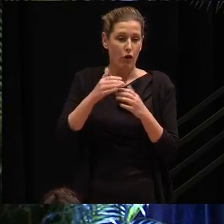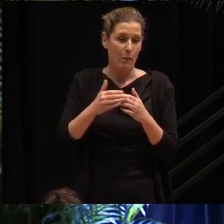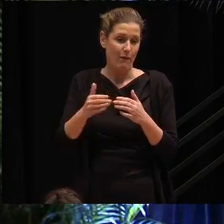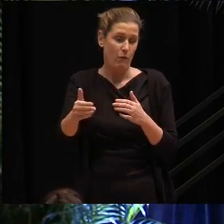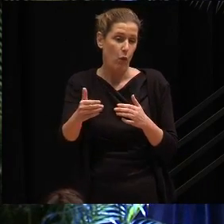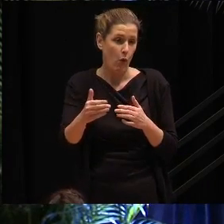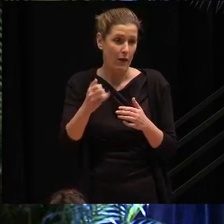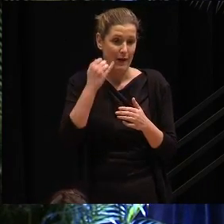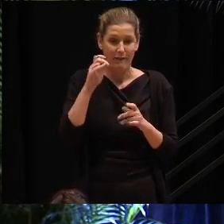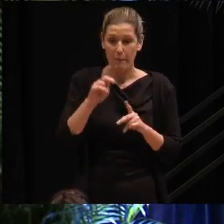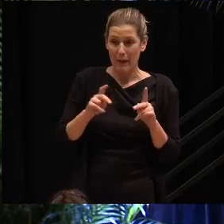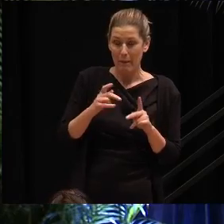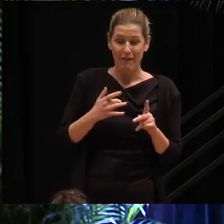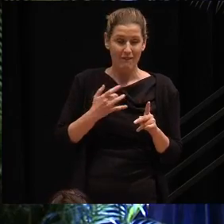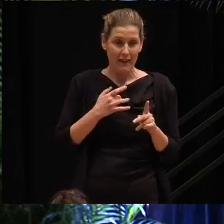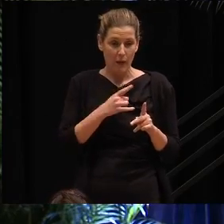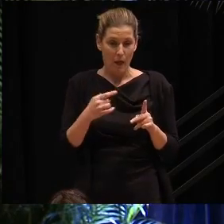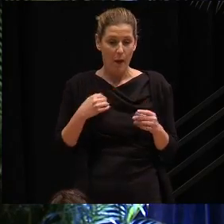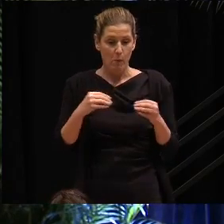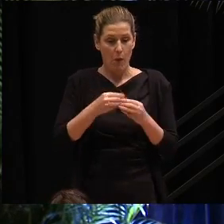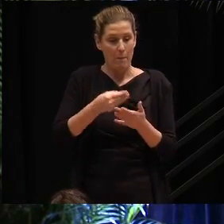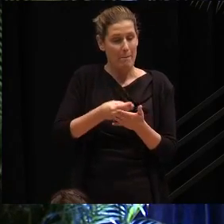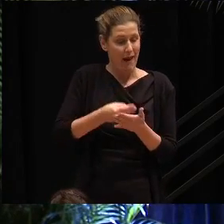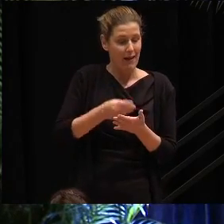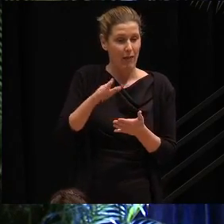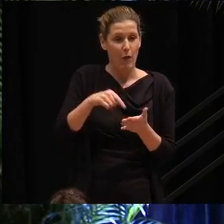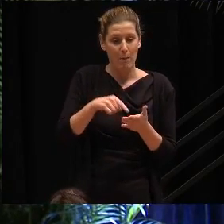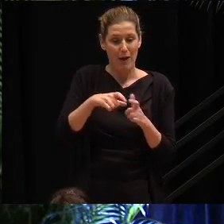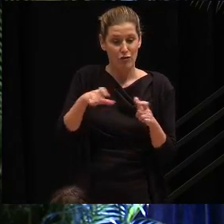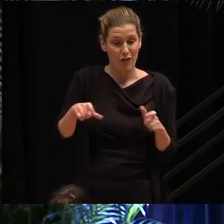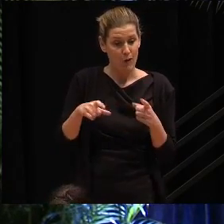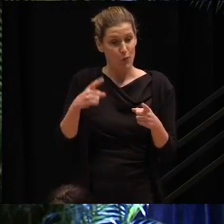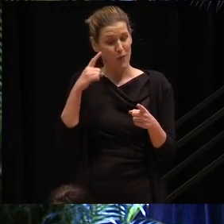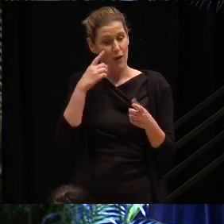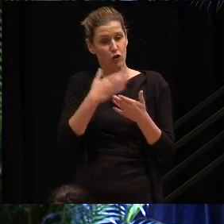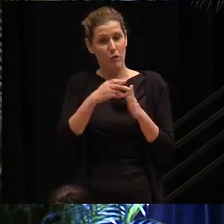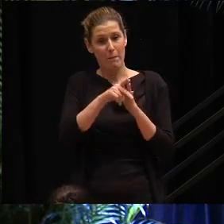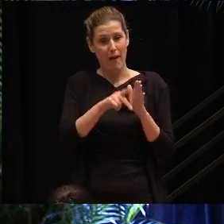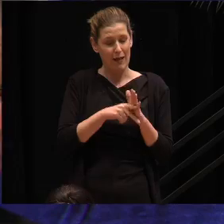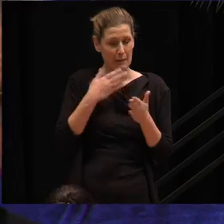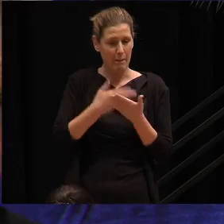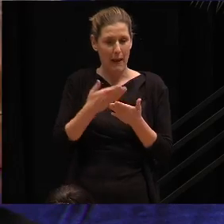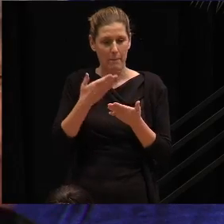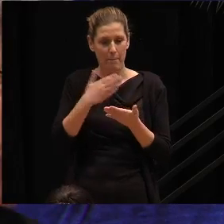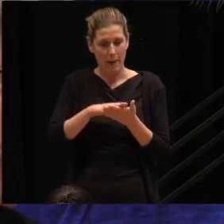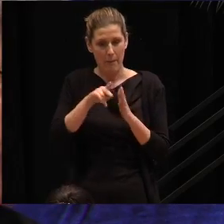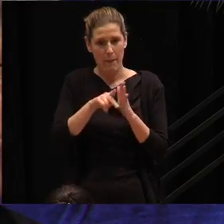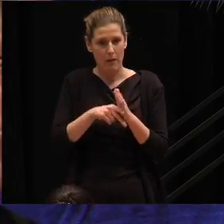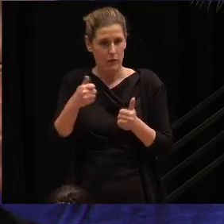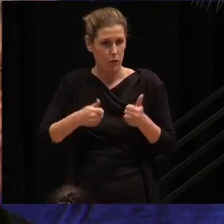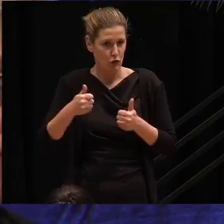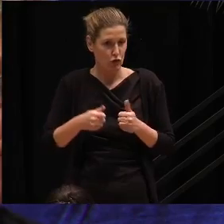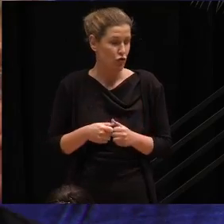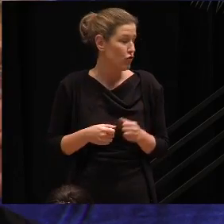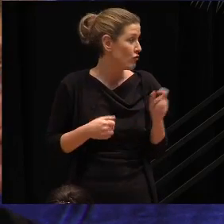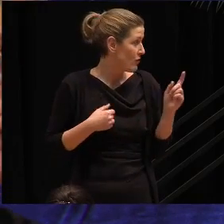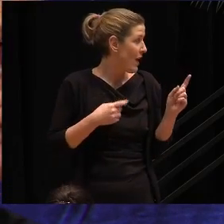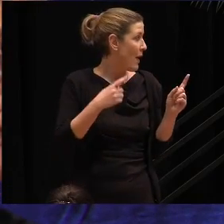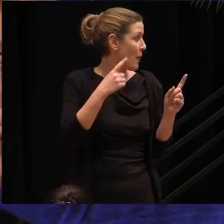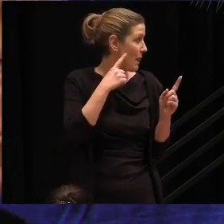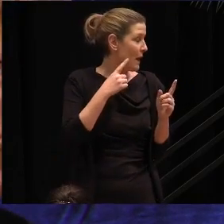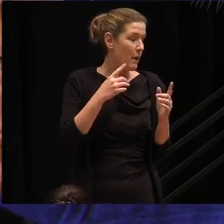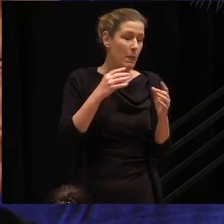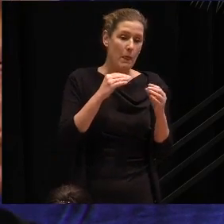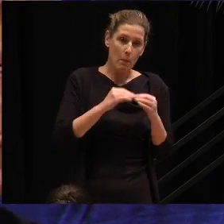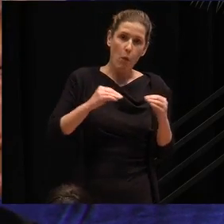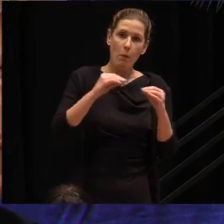people find a little more money in their paychecks. Is this good policy from your perspective? Well, I think the more people are learning about tax reform, about